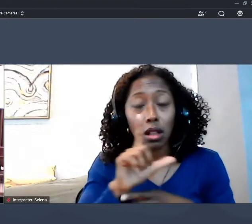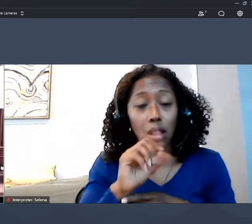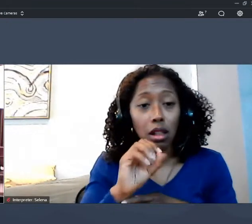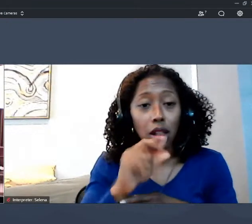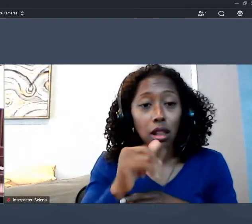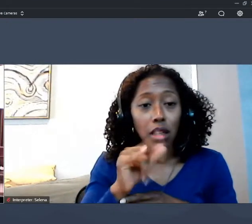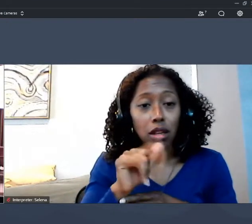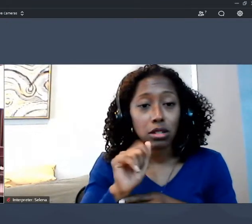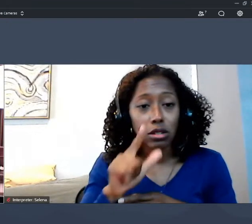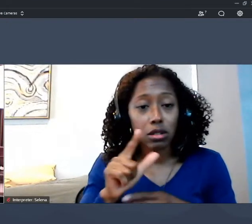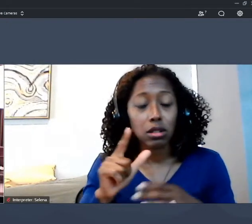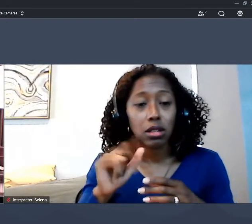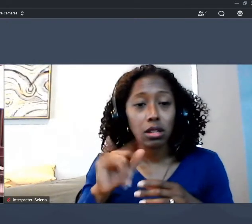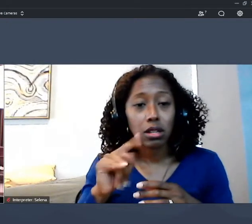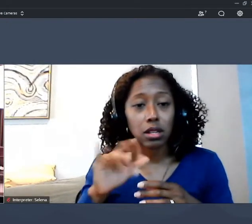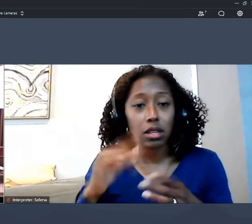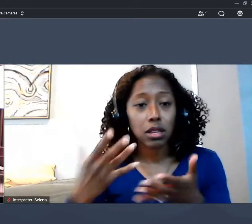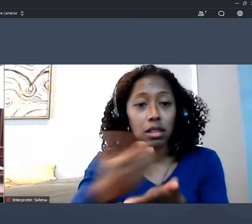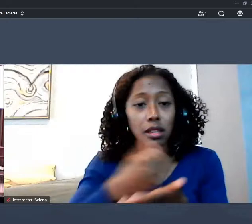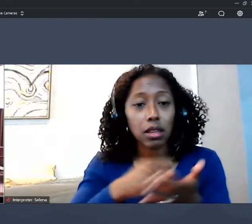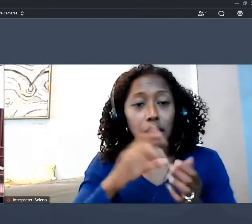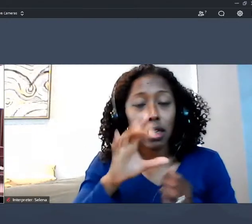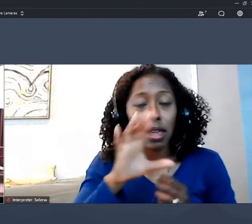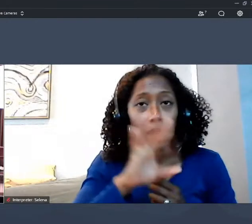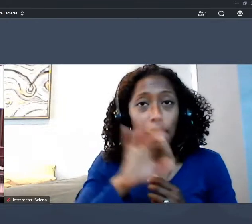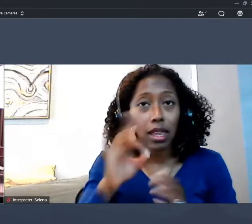funded amount of